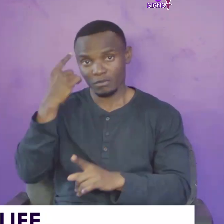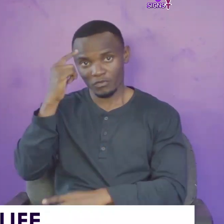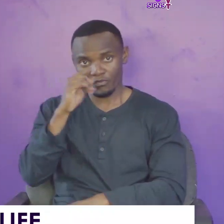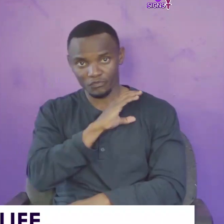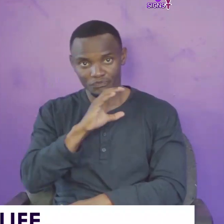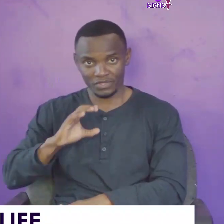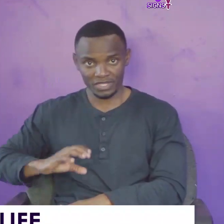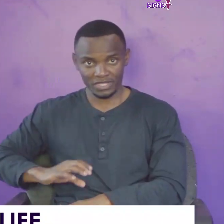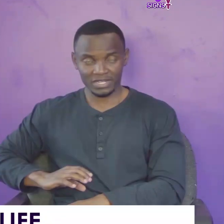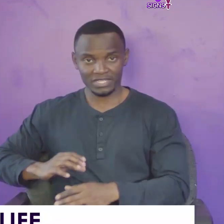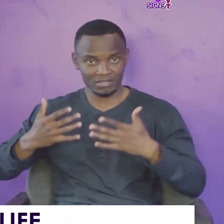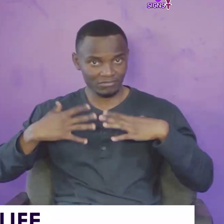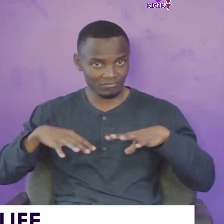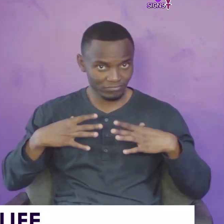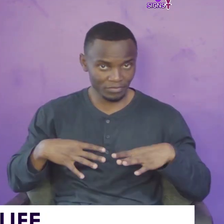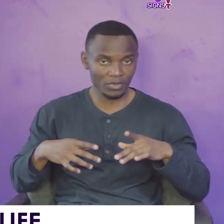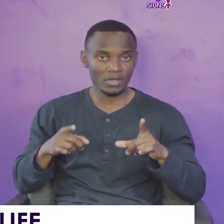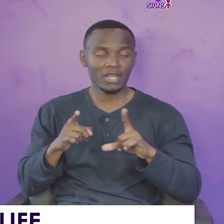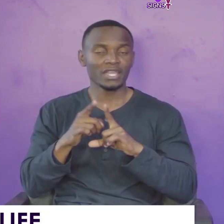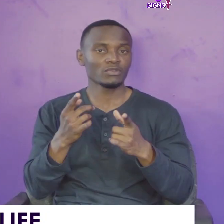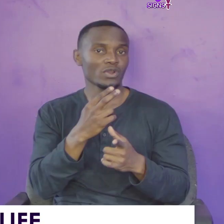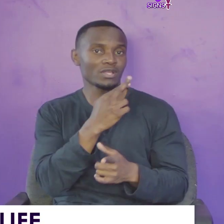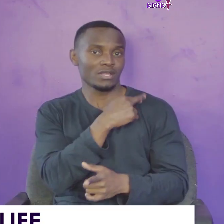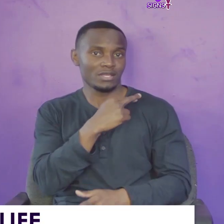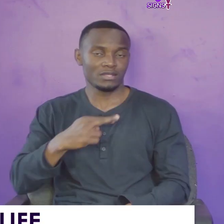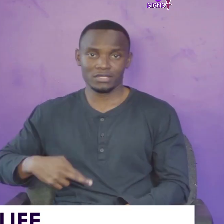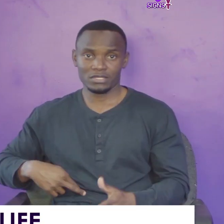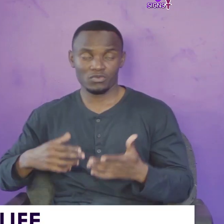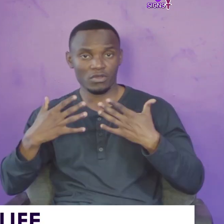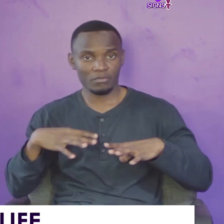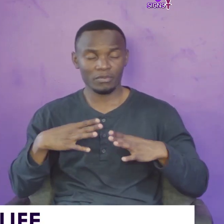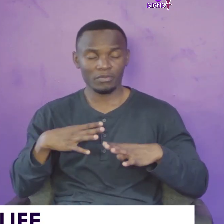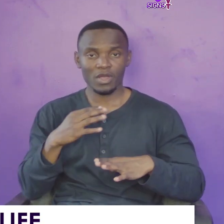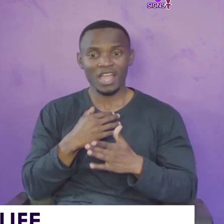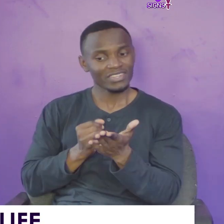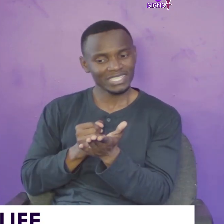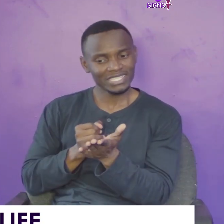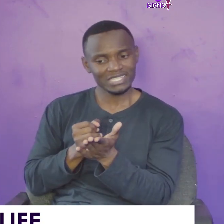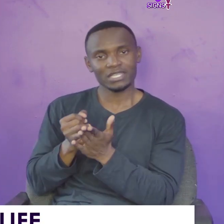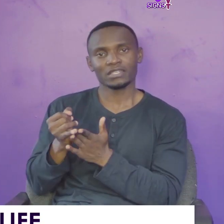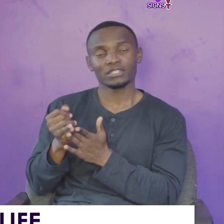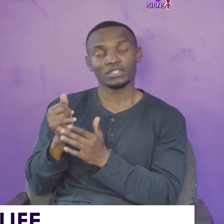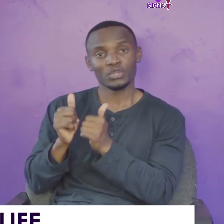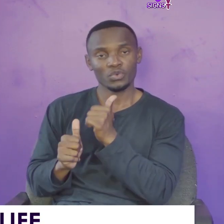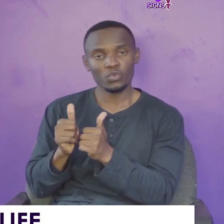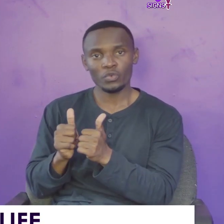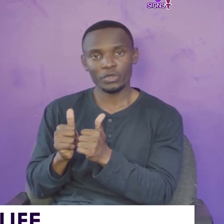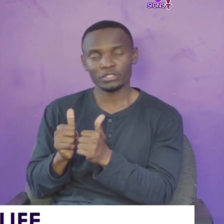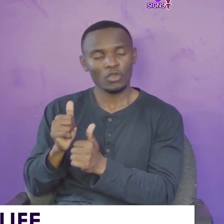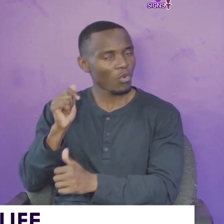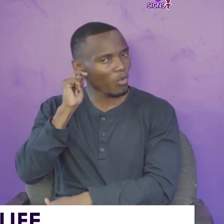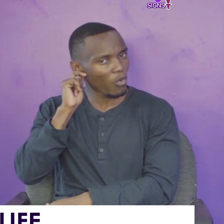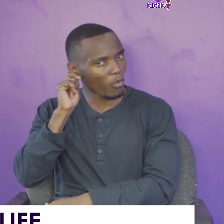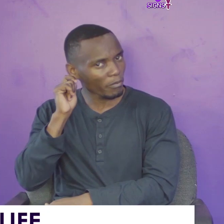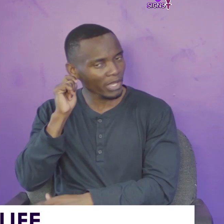for religions that have books, there is that integrity of being truthful to the book. True.